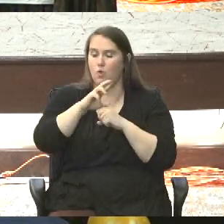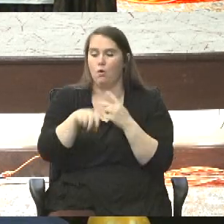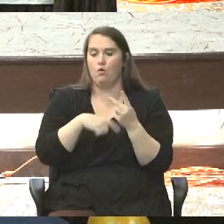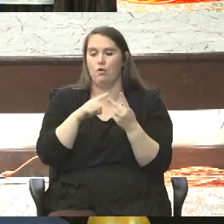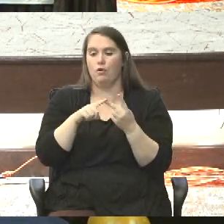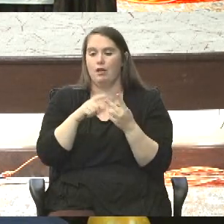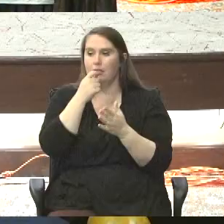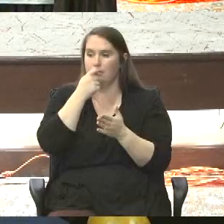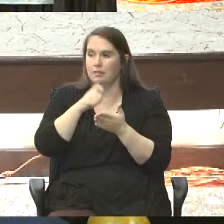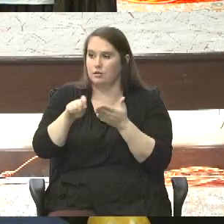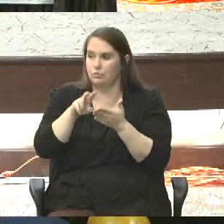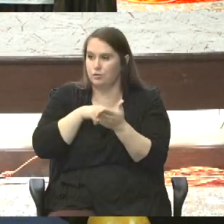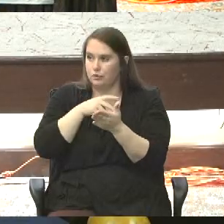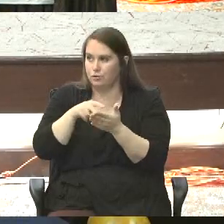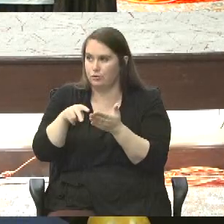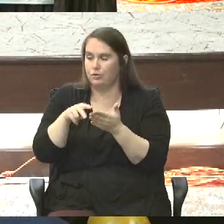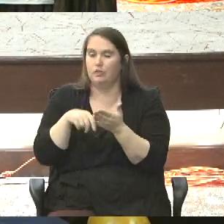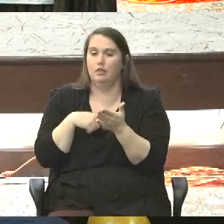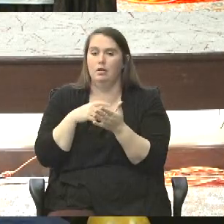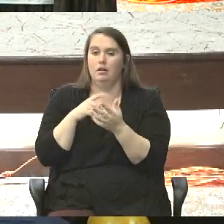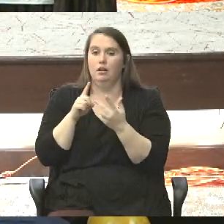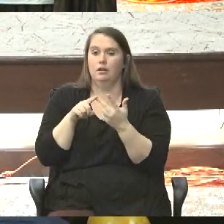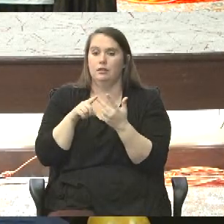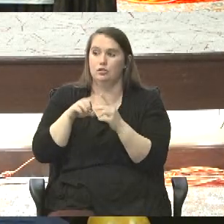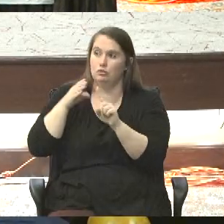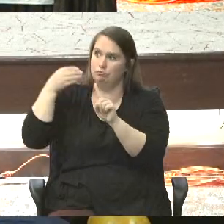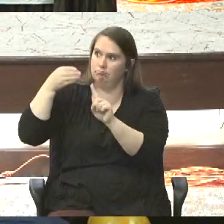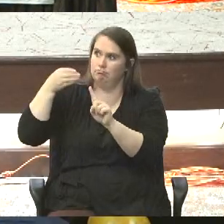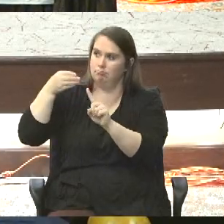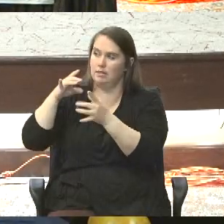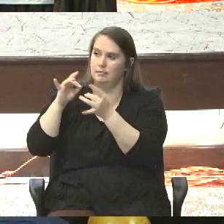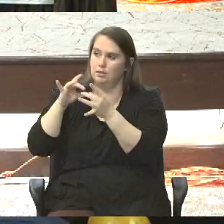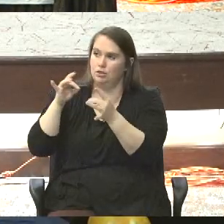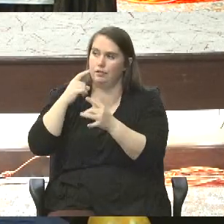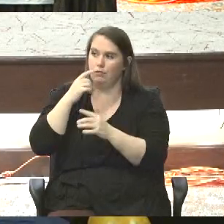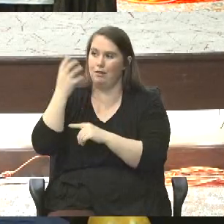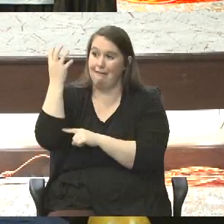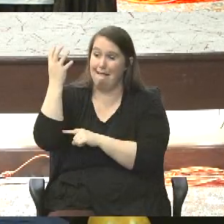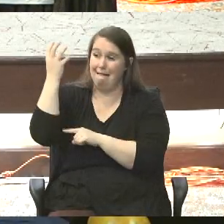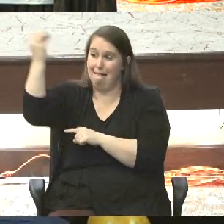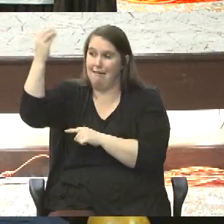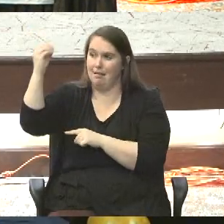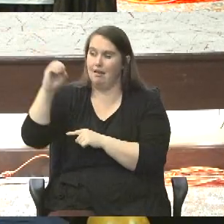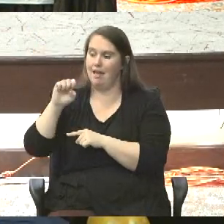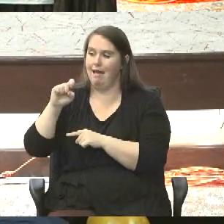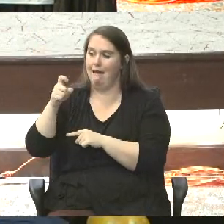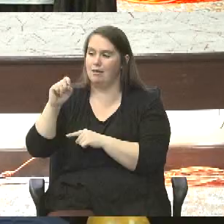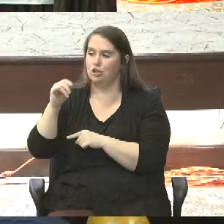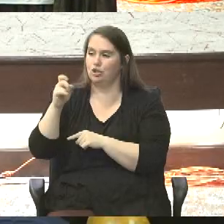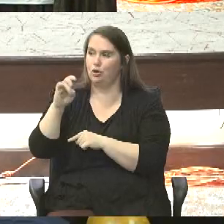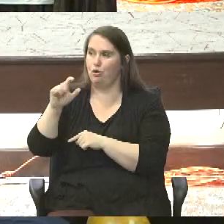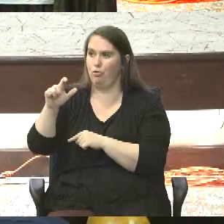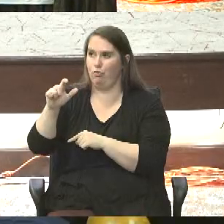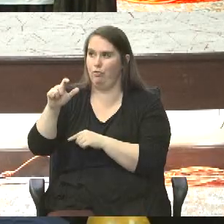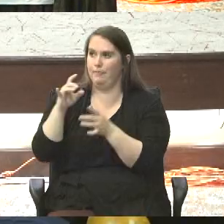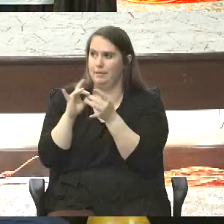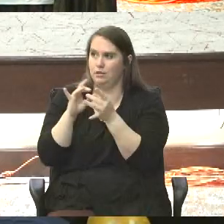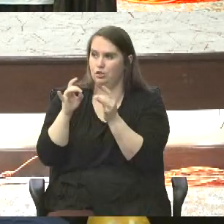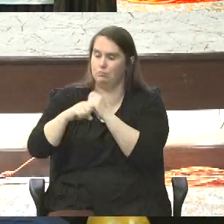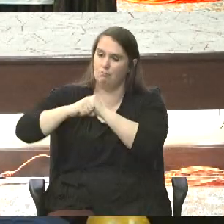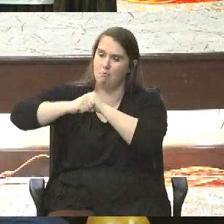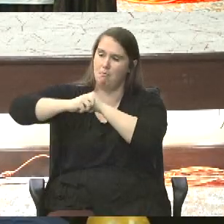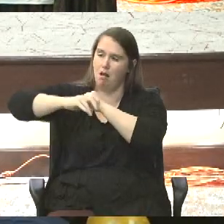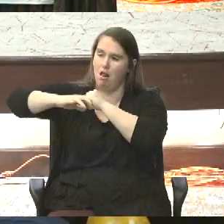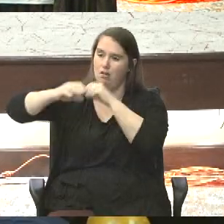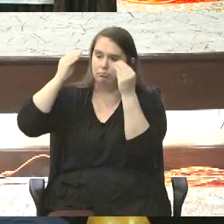or other electronic targeted messaging for this kind of more external focus. Absolutely. Okay, thank you so much, appreciate it. Looking forward to it.